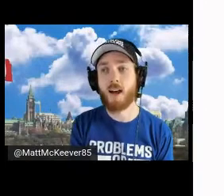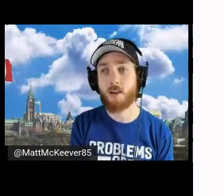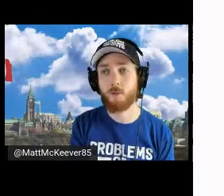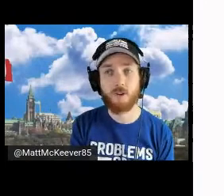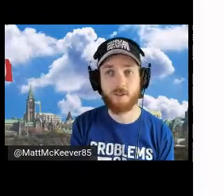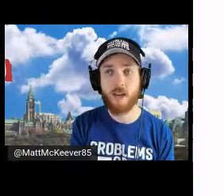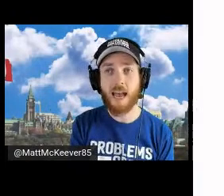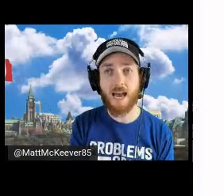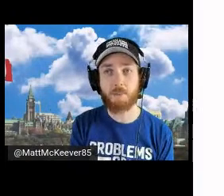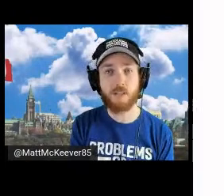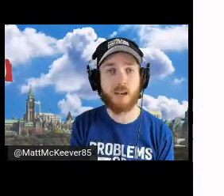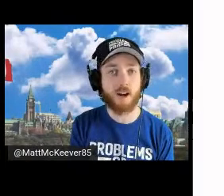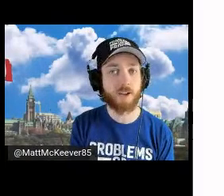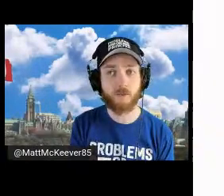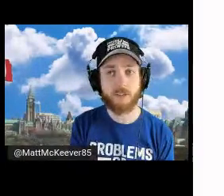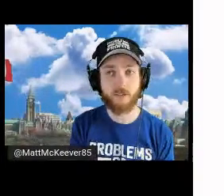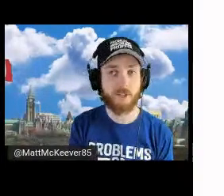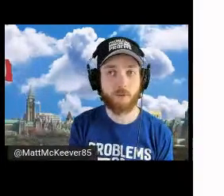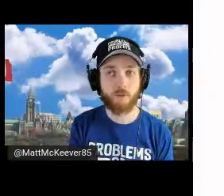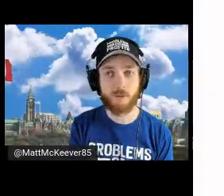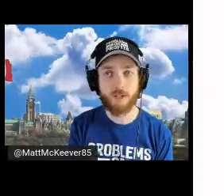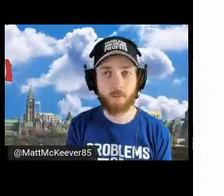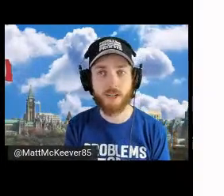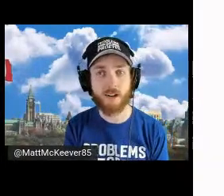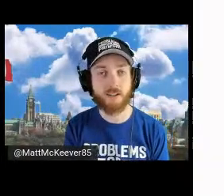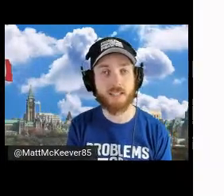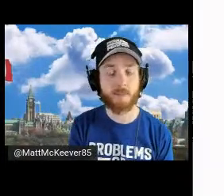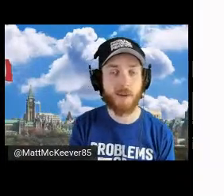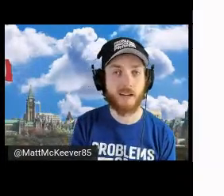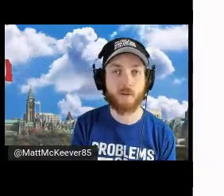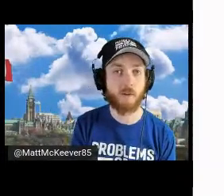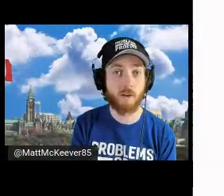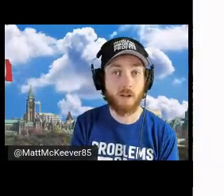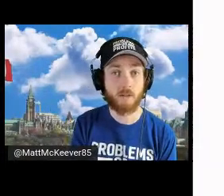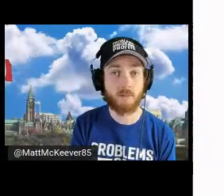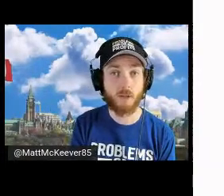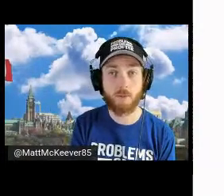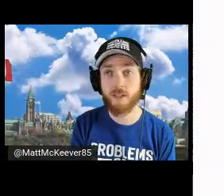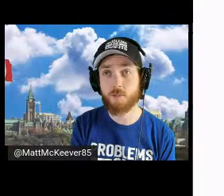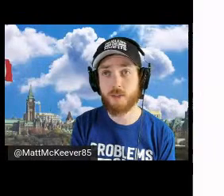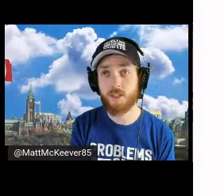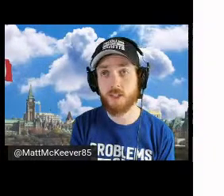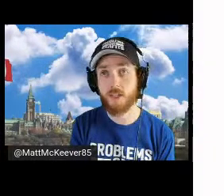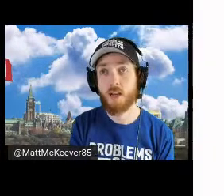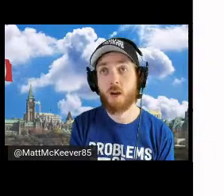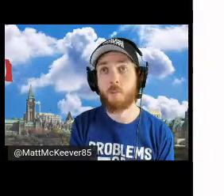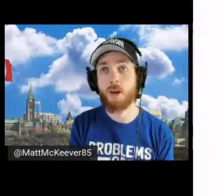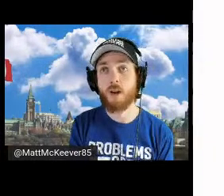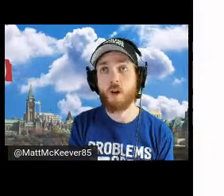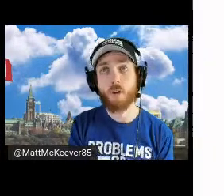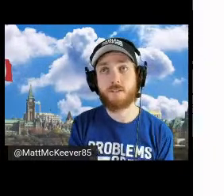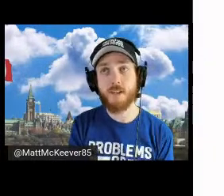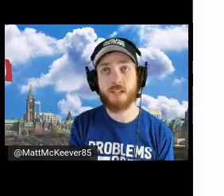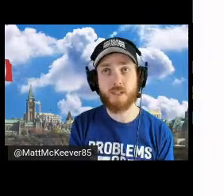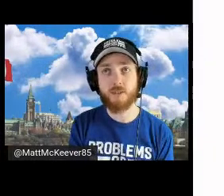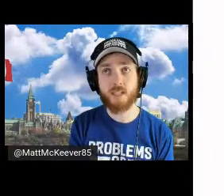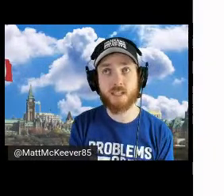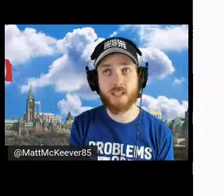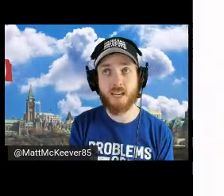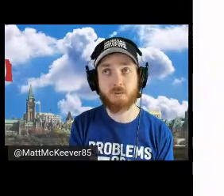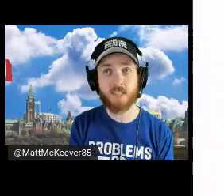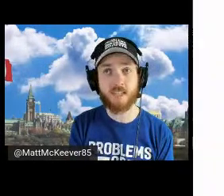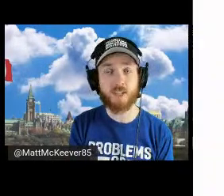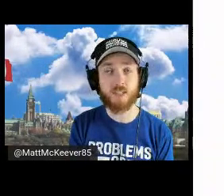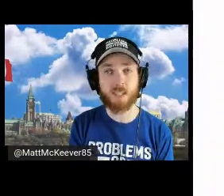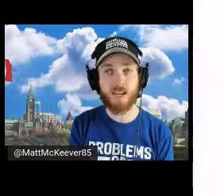now. I will happily argue for individual freedom, regardless it's mine or someone that's religious. But what's very interesting